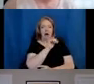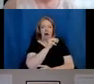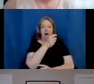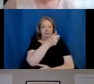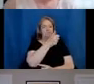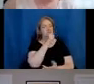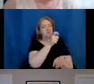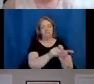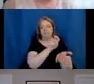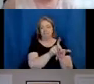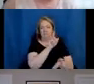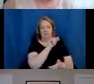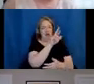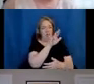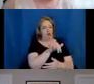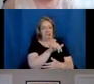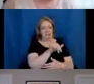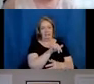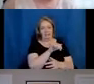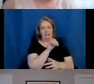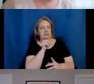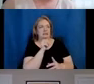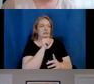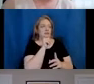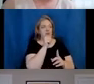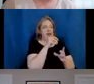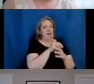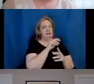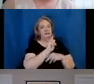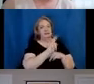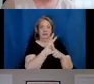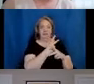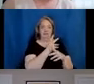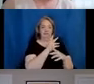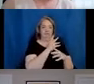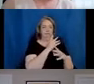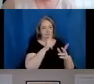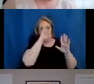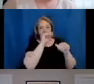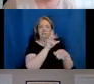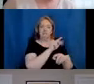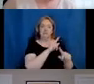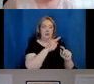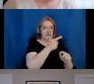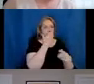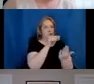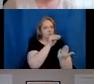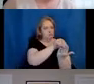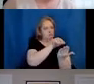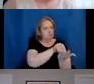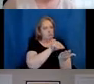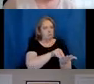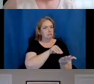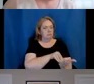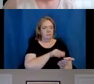diary keeper in sort of the sort of classic sense, but he was a very good record keeper as to his own work